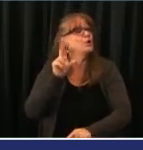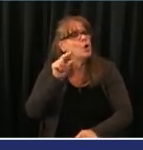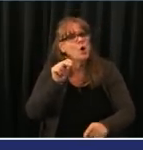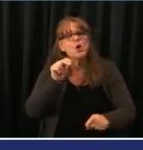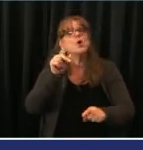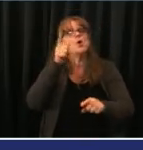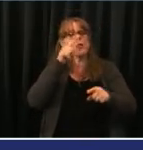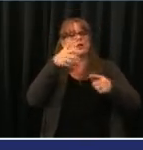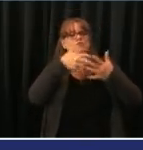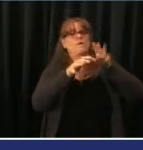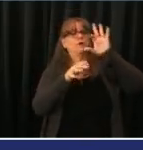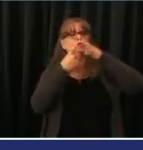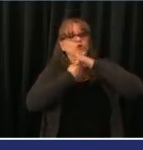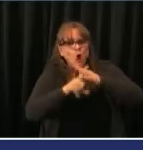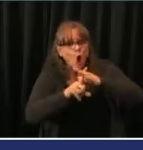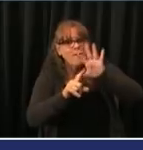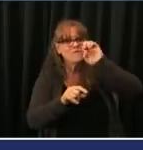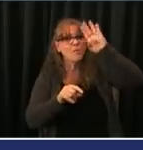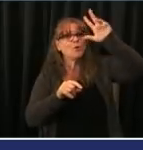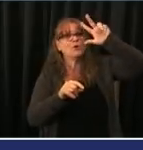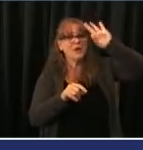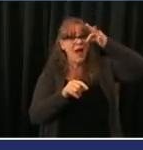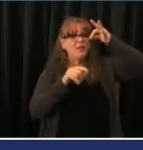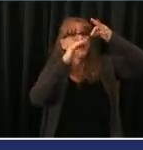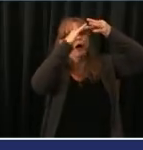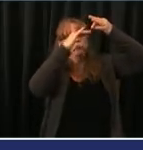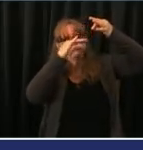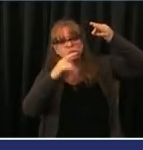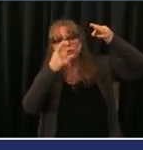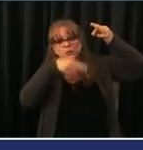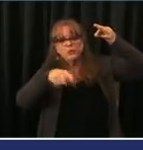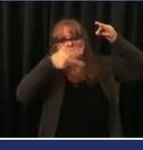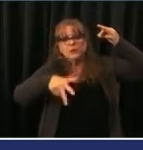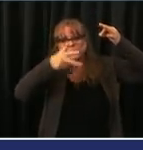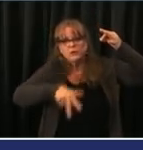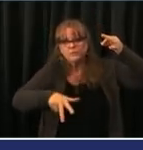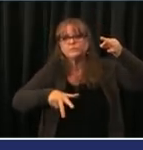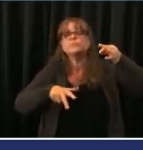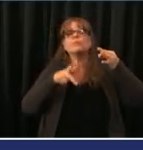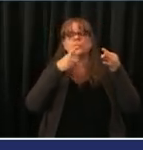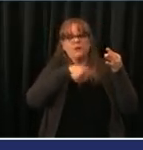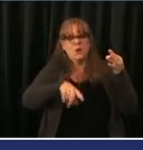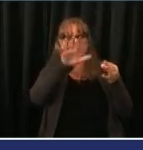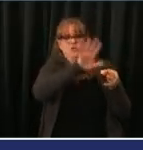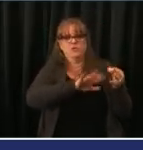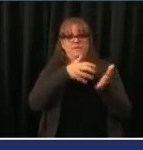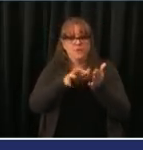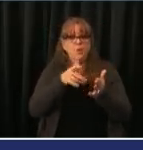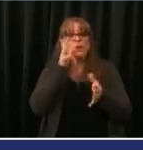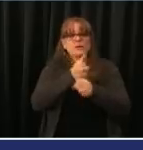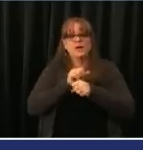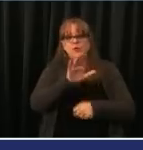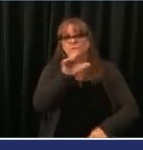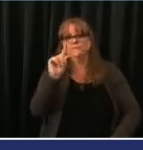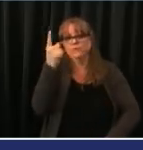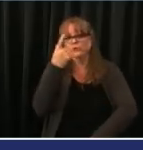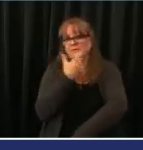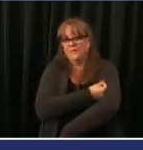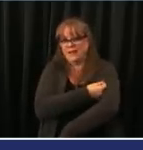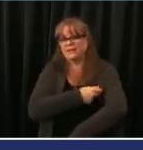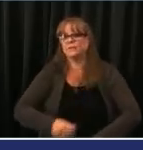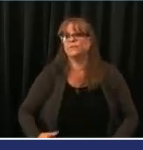really, for the quantity of the vaccine, it'll take about a 3-week period where you'll have the opportunity to do that. To summarize, we've completed vaccinations for